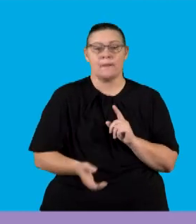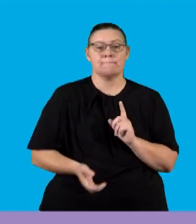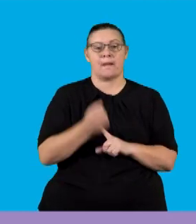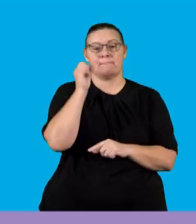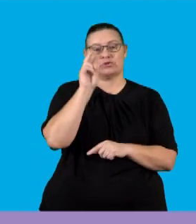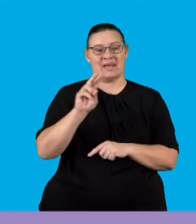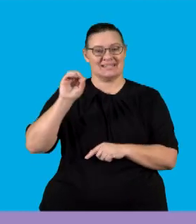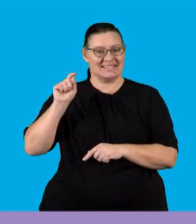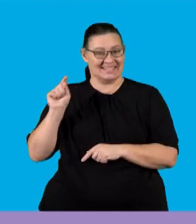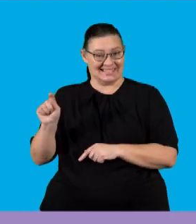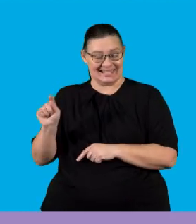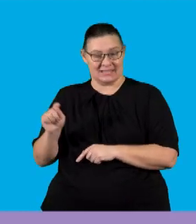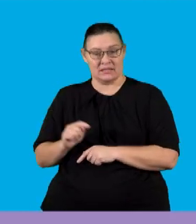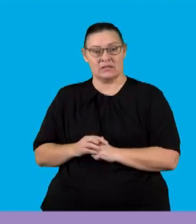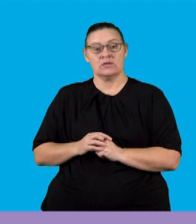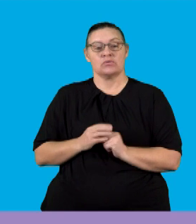relationship between